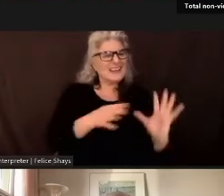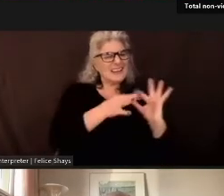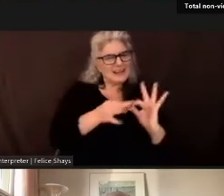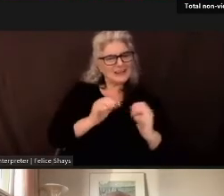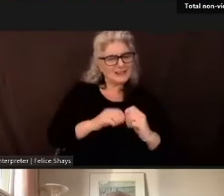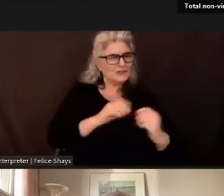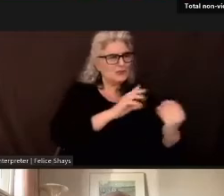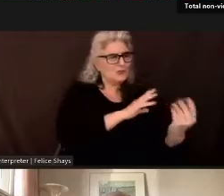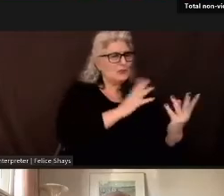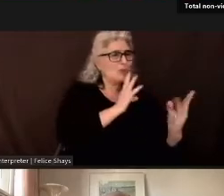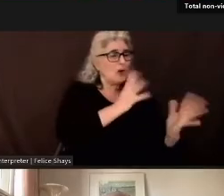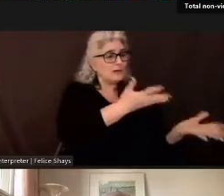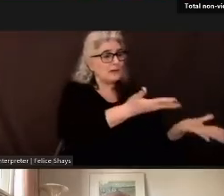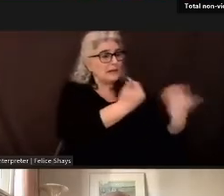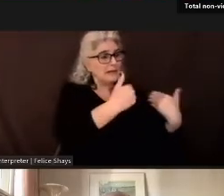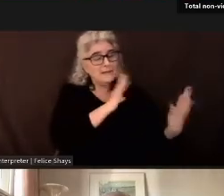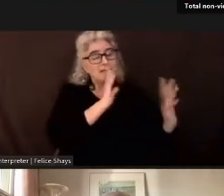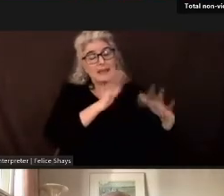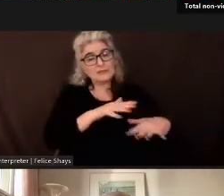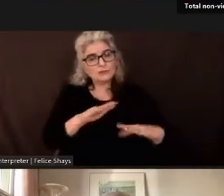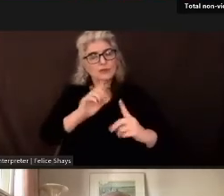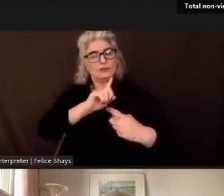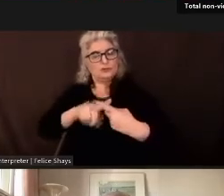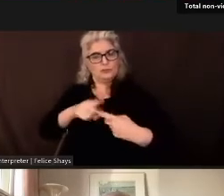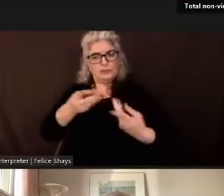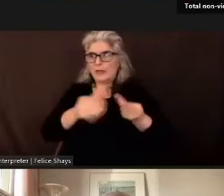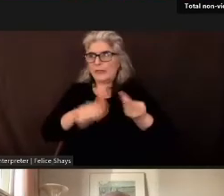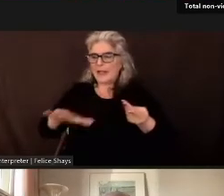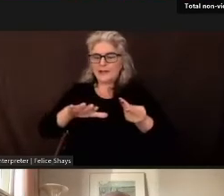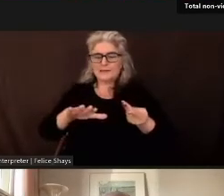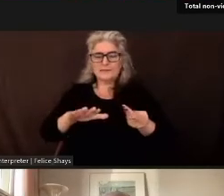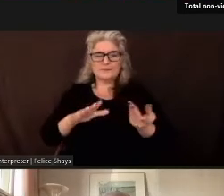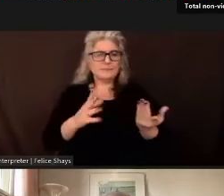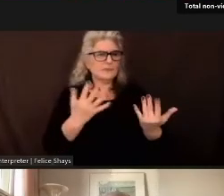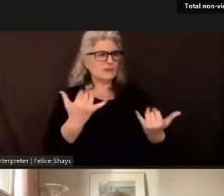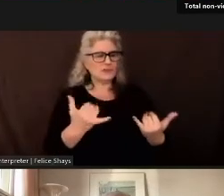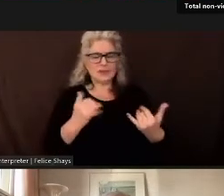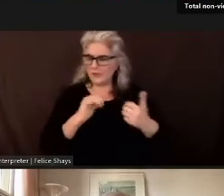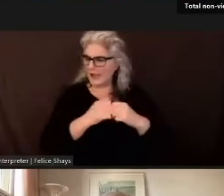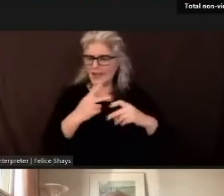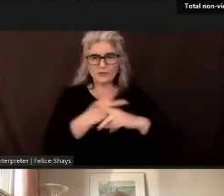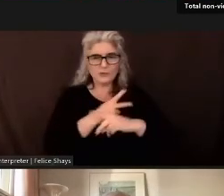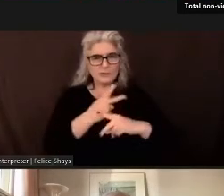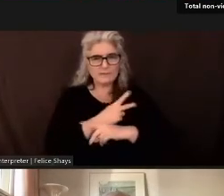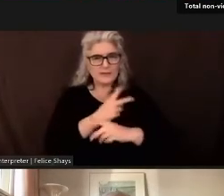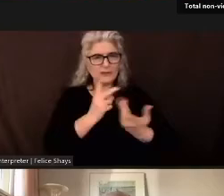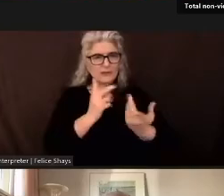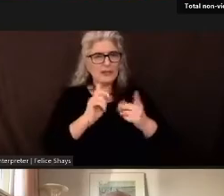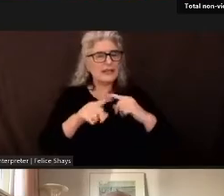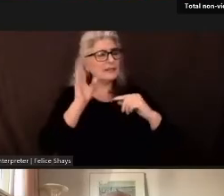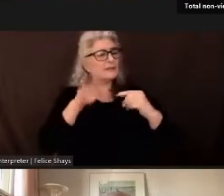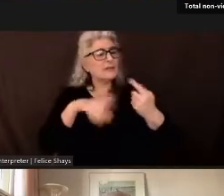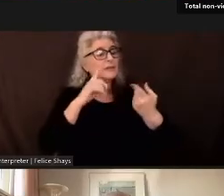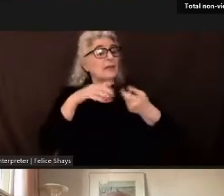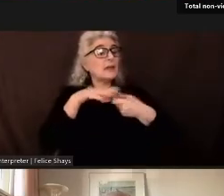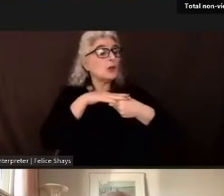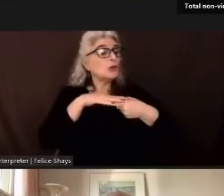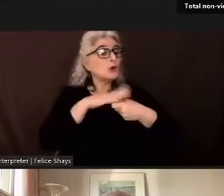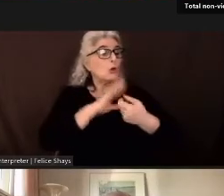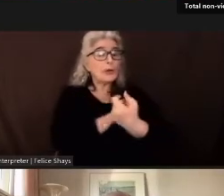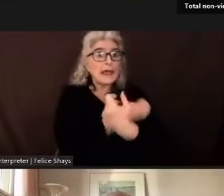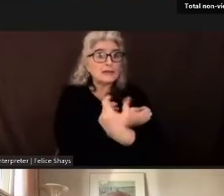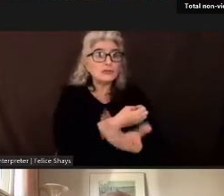at, what is something beyond the levelized cost of energy? Can we include the